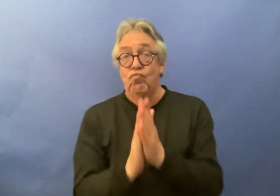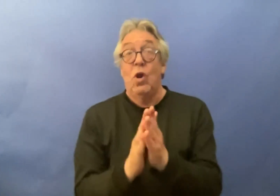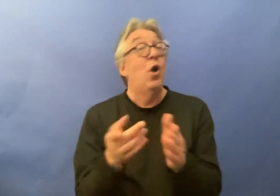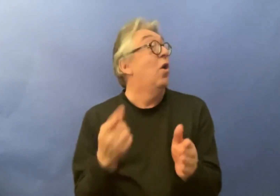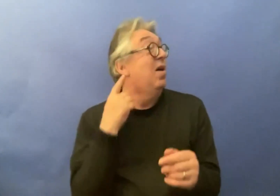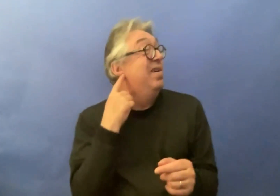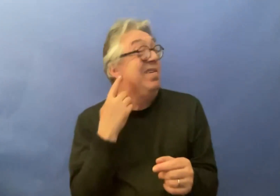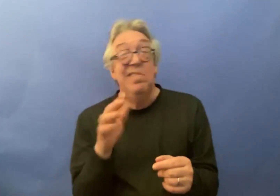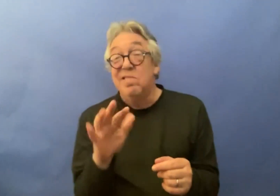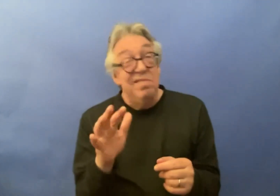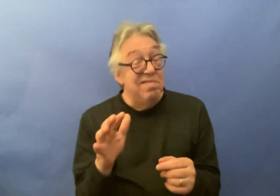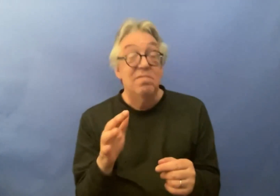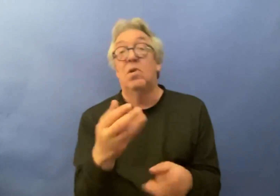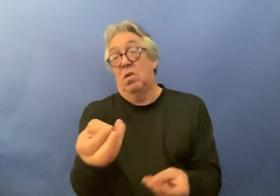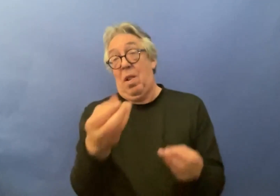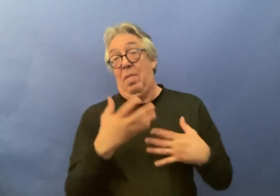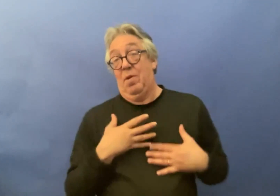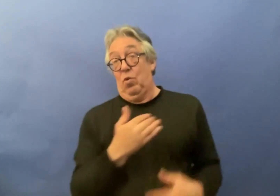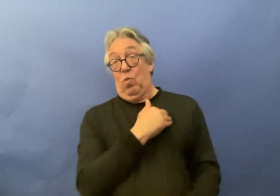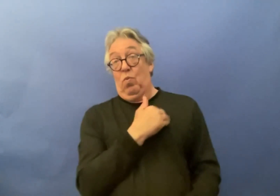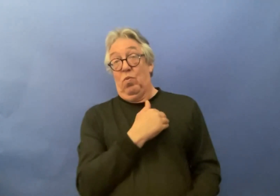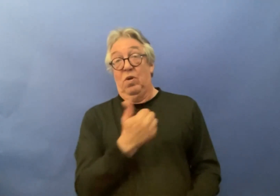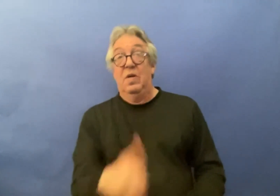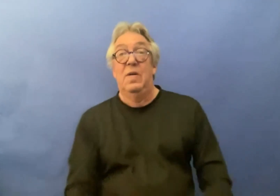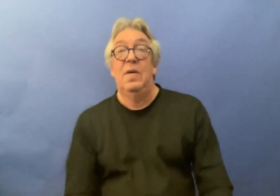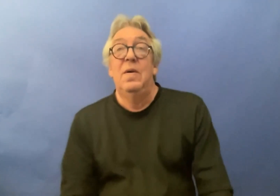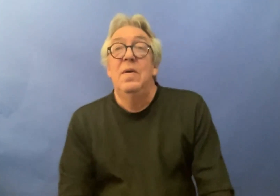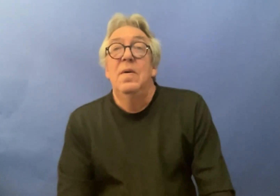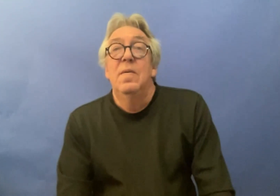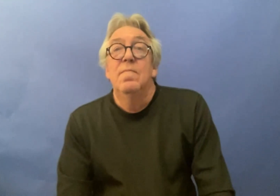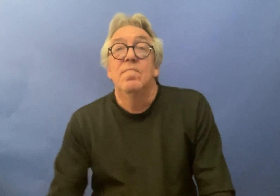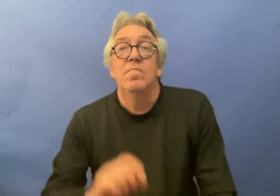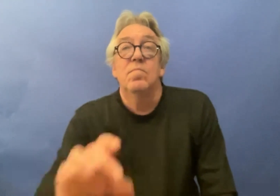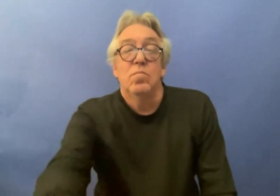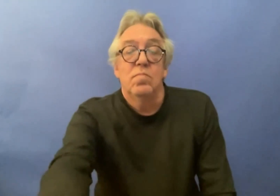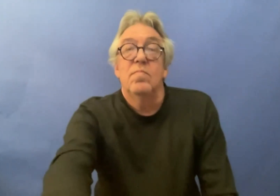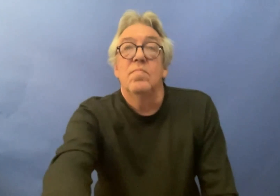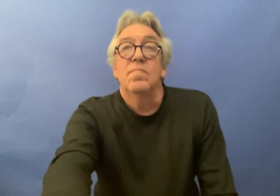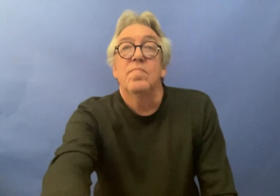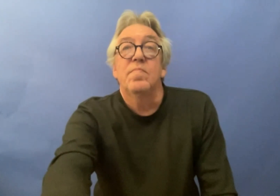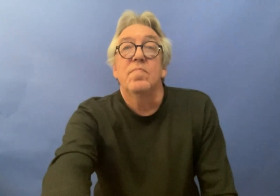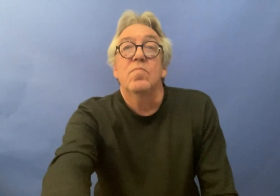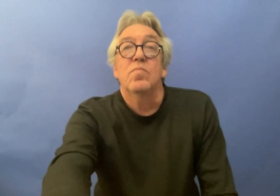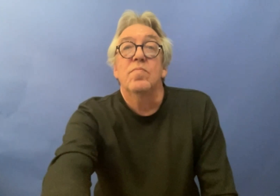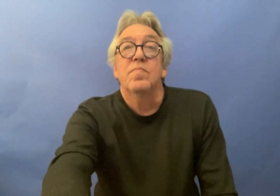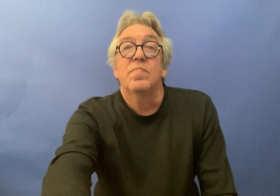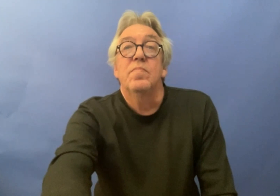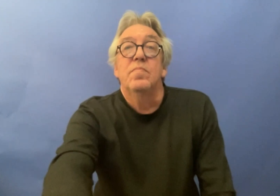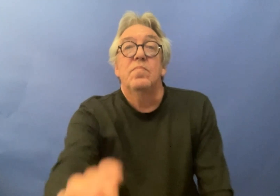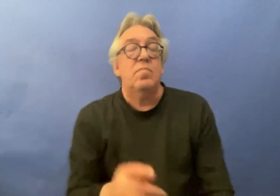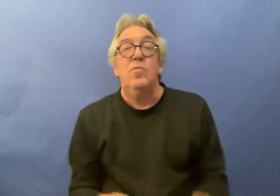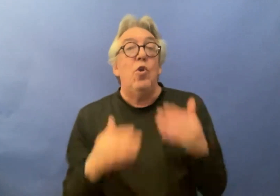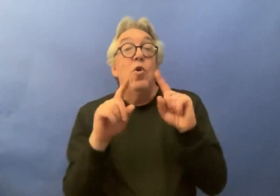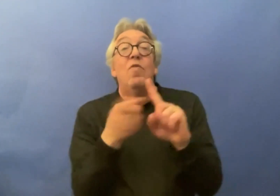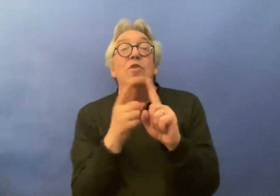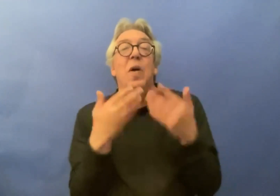if at any point I go a little bit too fast. Thank you so much for the invitation for us to